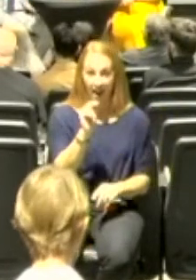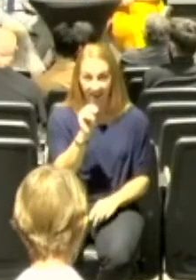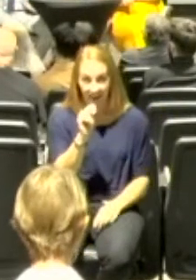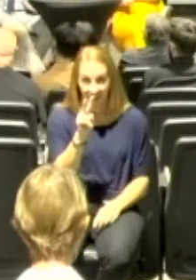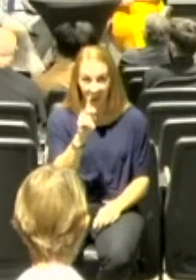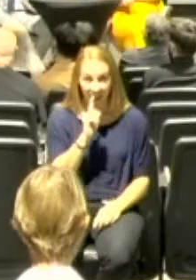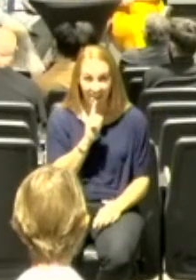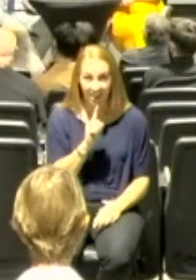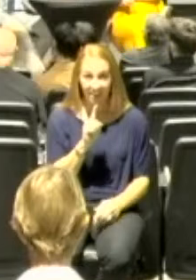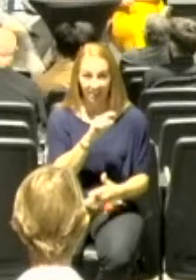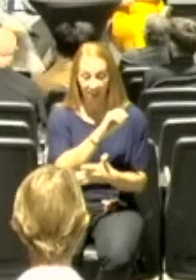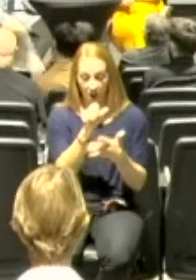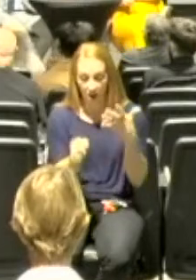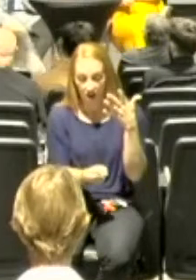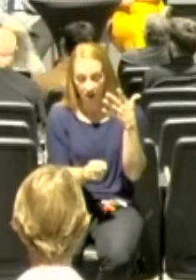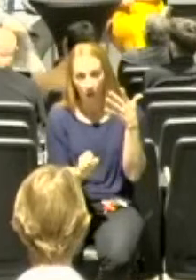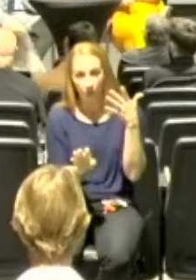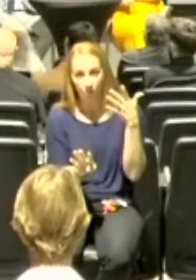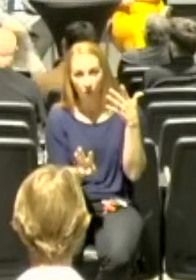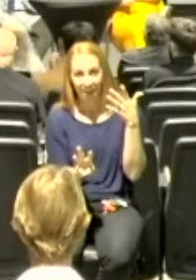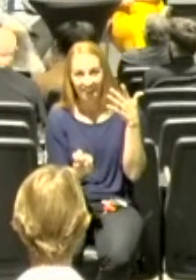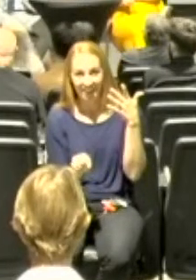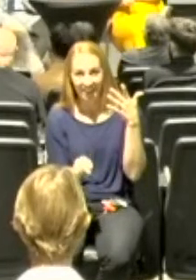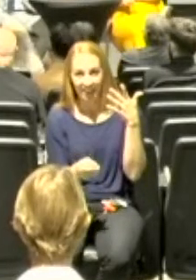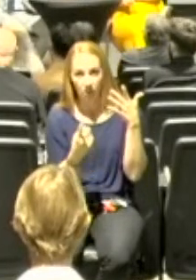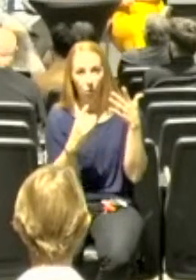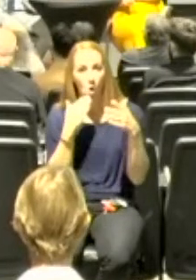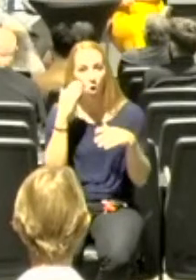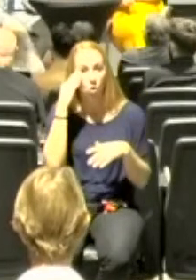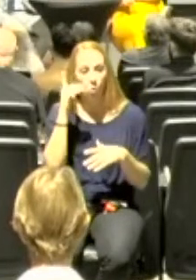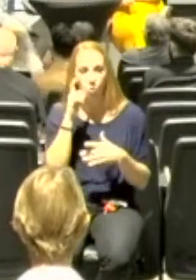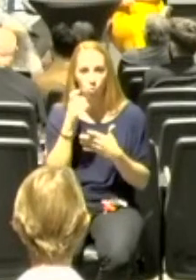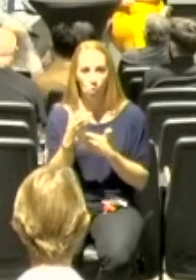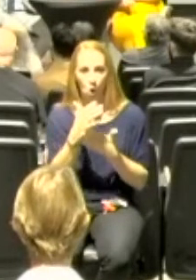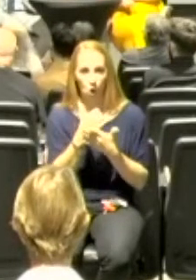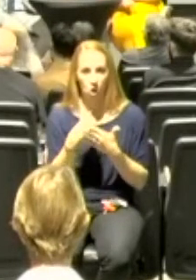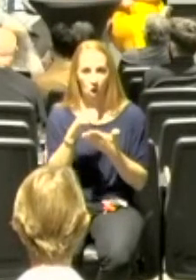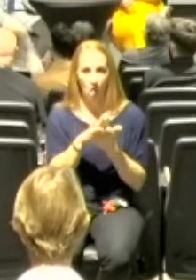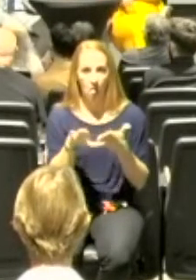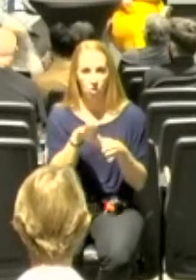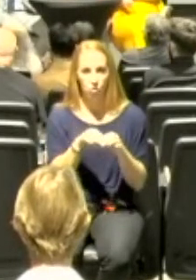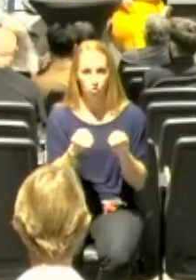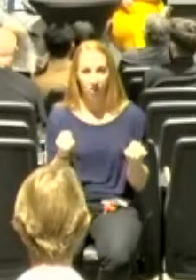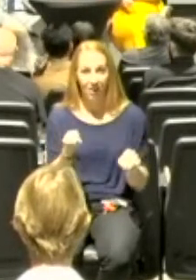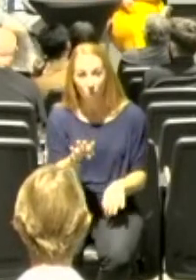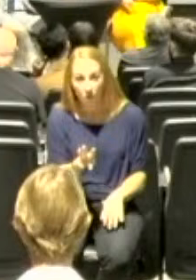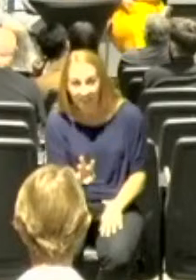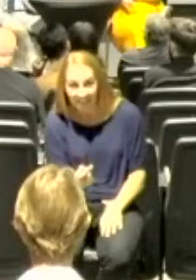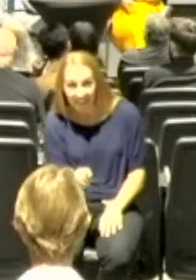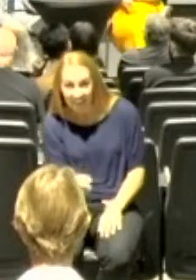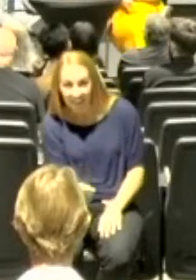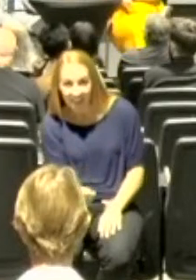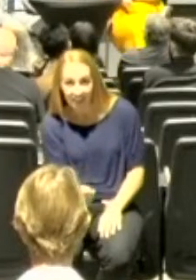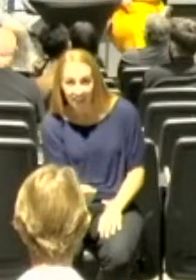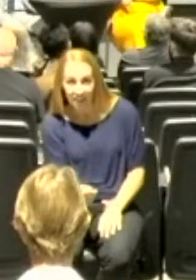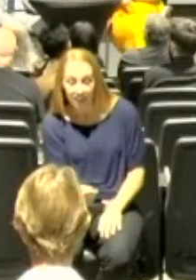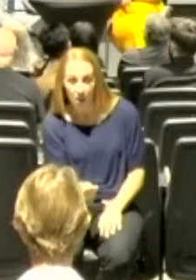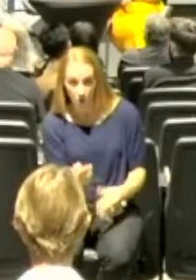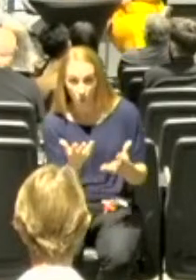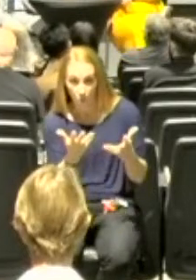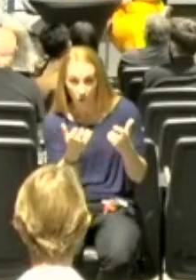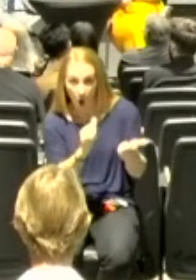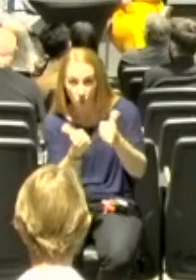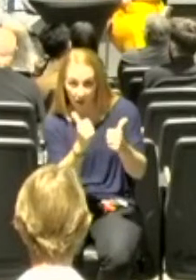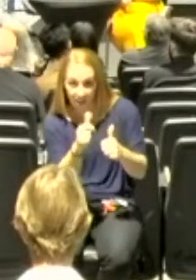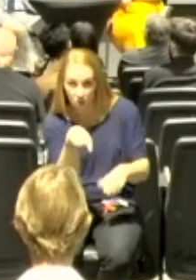ranks 46th in the country in terms of adults who've earned a college degree. I don't think the race to the bottom should continue to be our